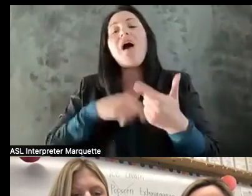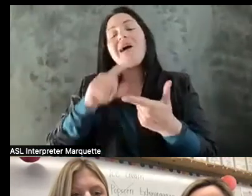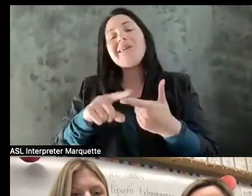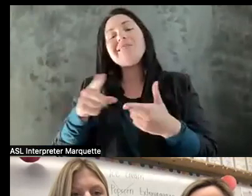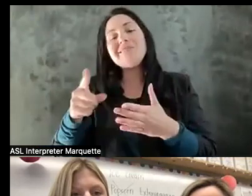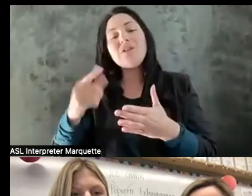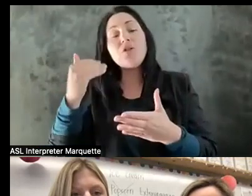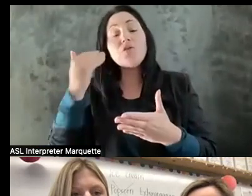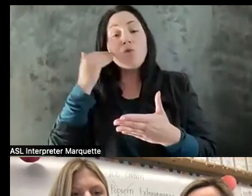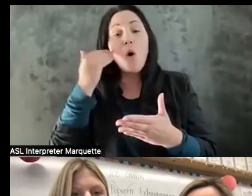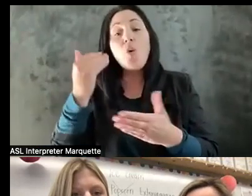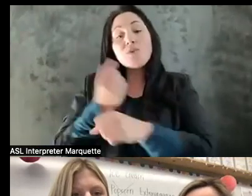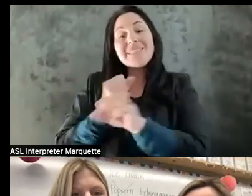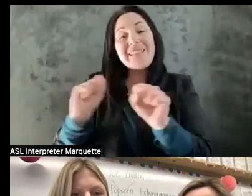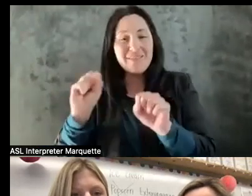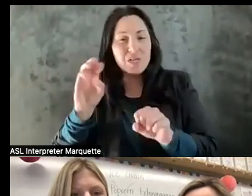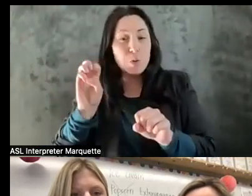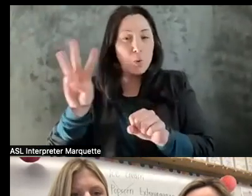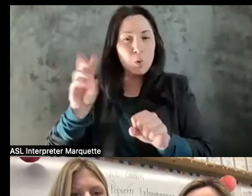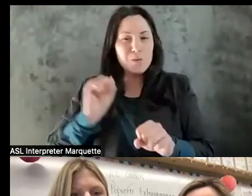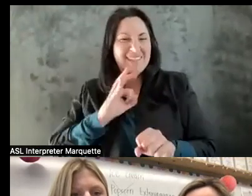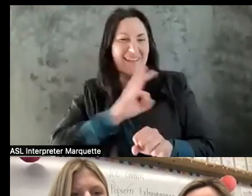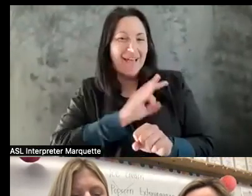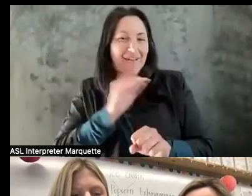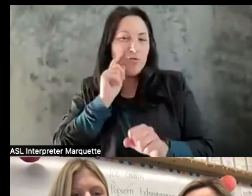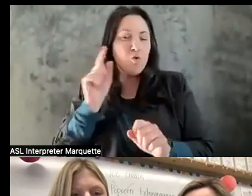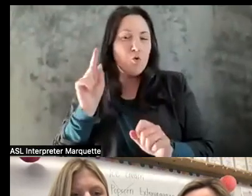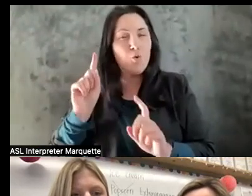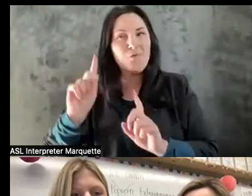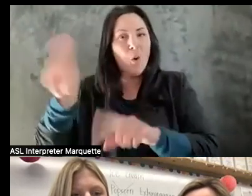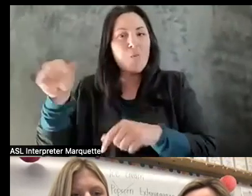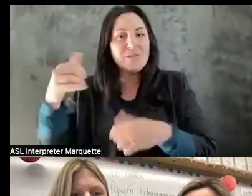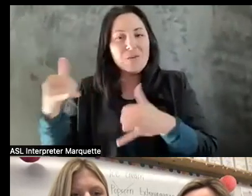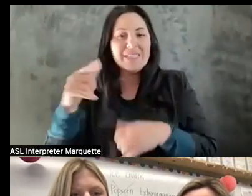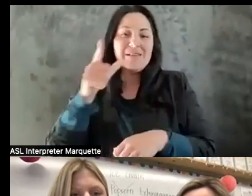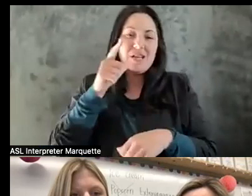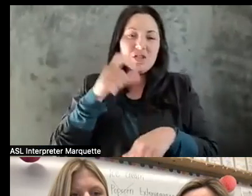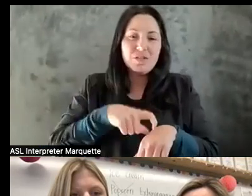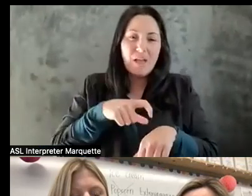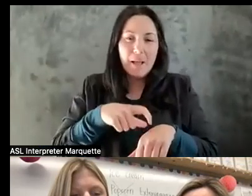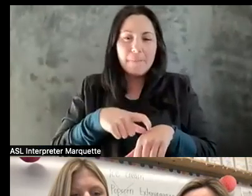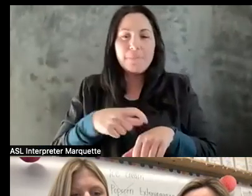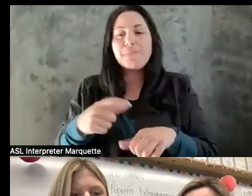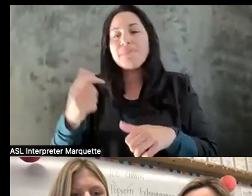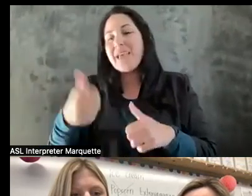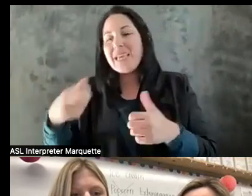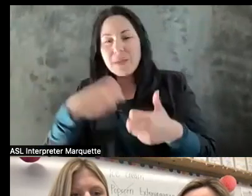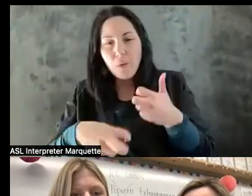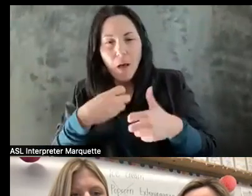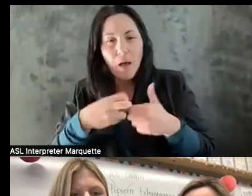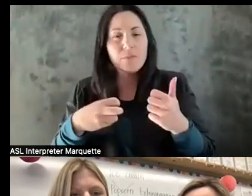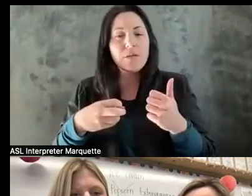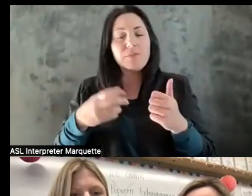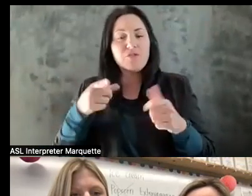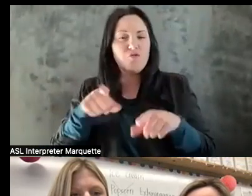to know the safety crew, who is our staff that goes to recess and lunch, and who they go to with any problems or issues